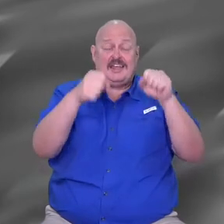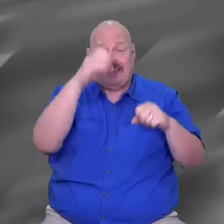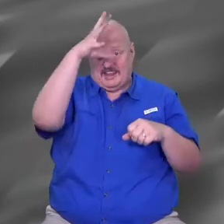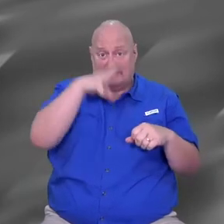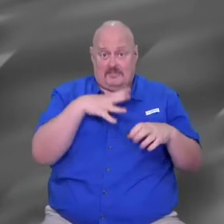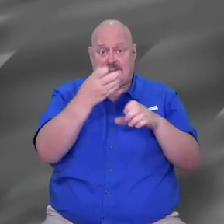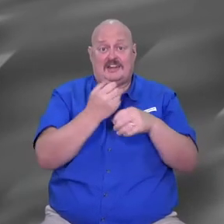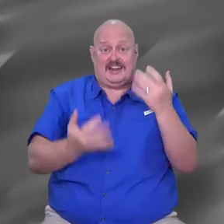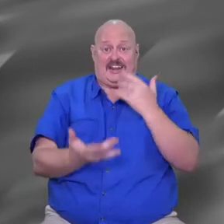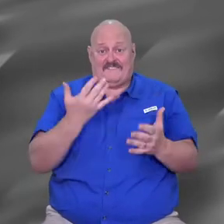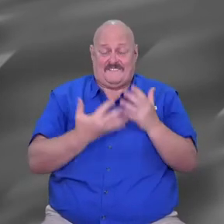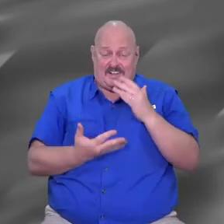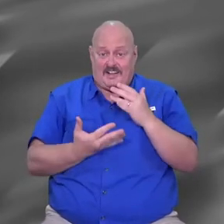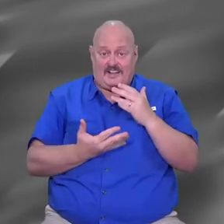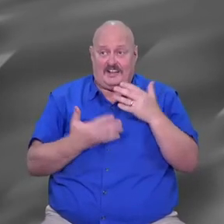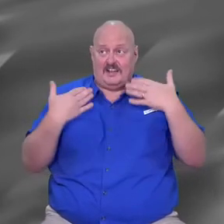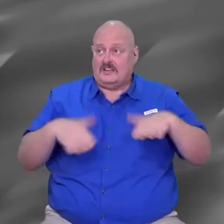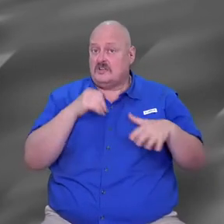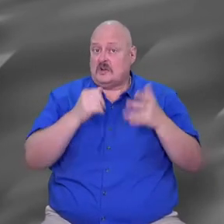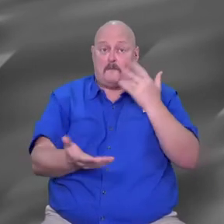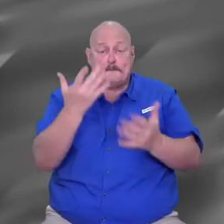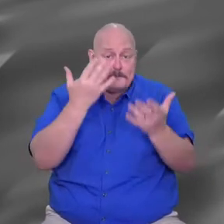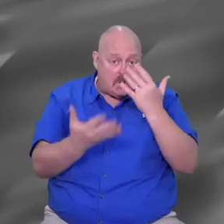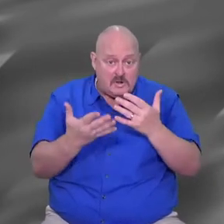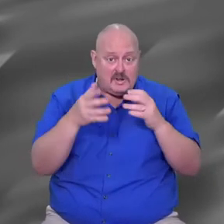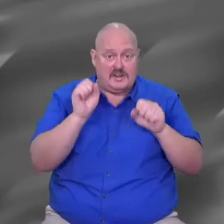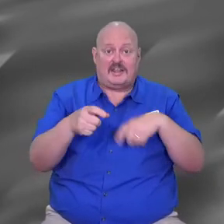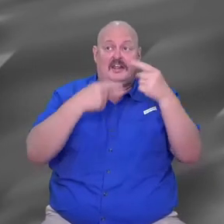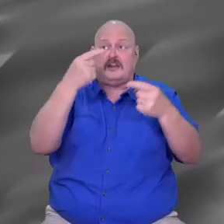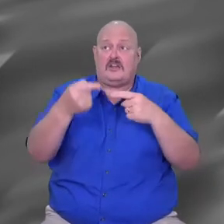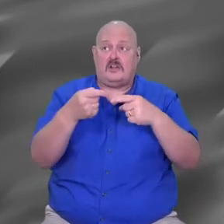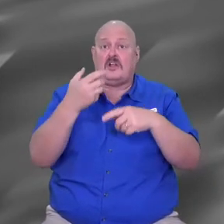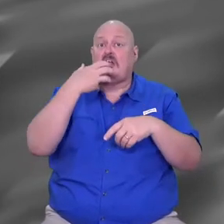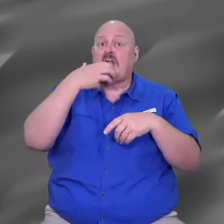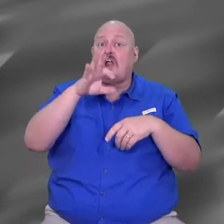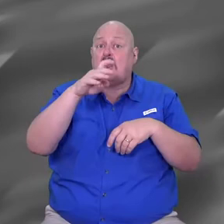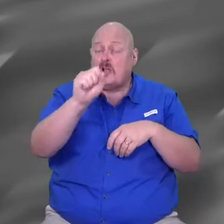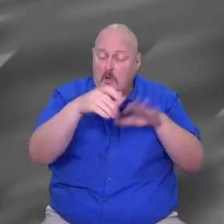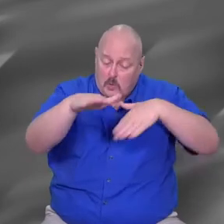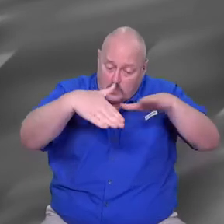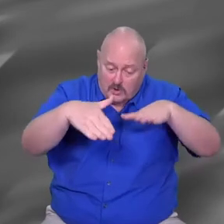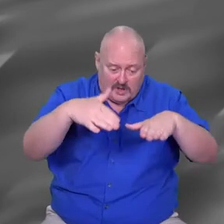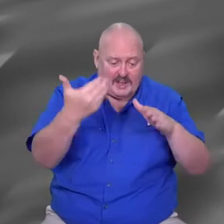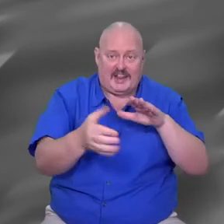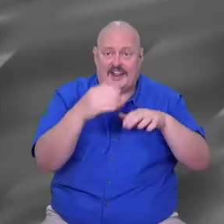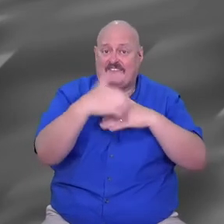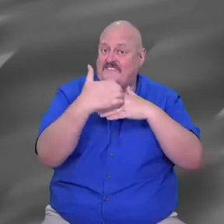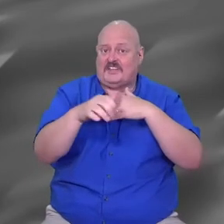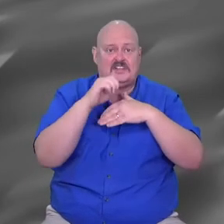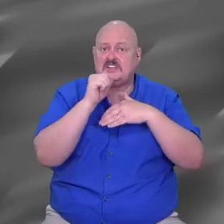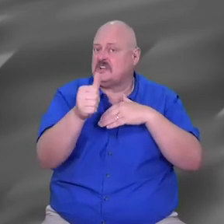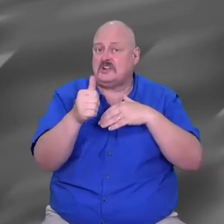take fire in his bosom and his clothes be not burned? Can one go upon hot coals and his feet not be burned? So he that